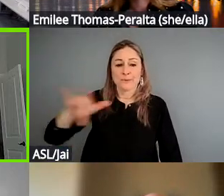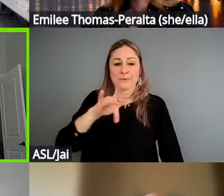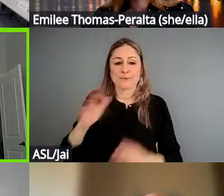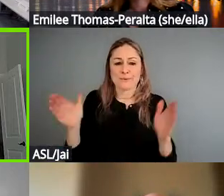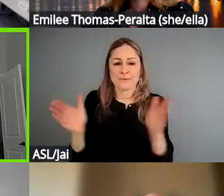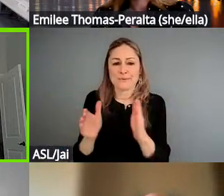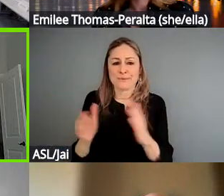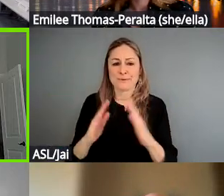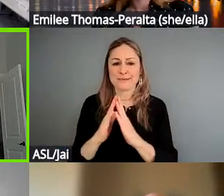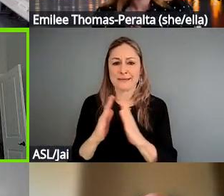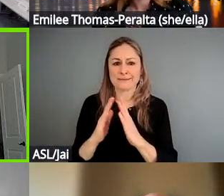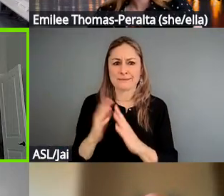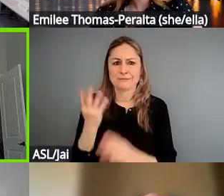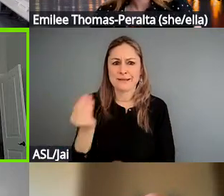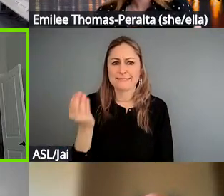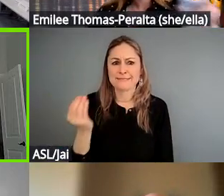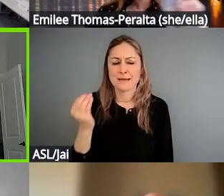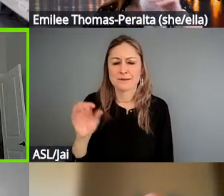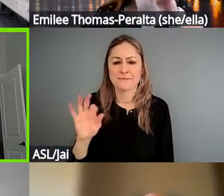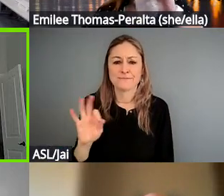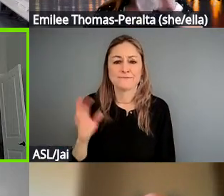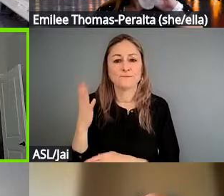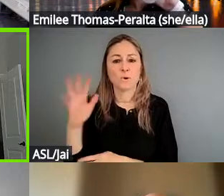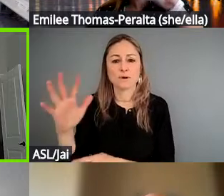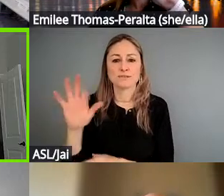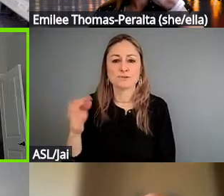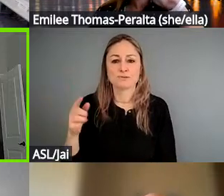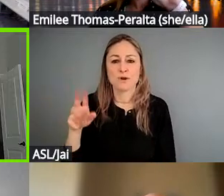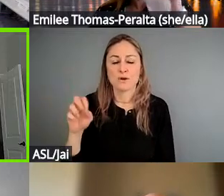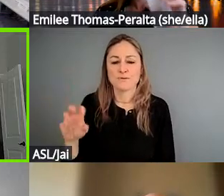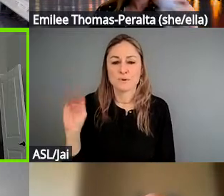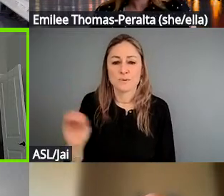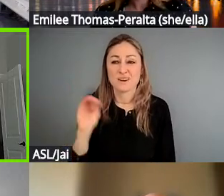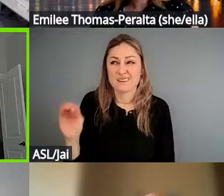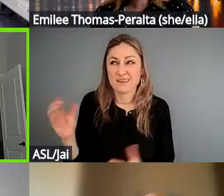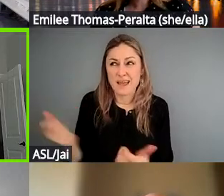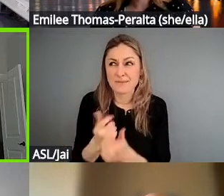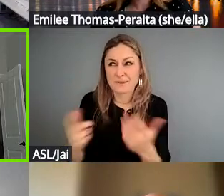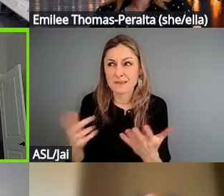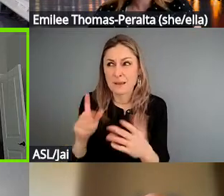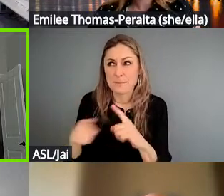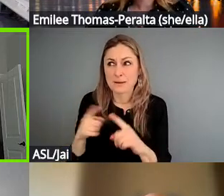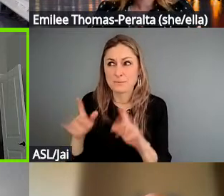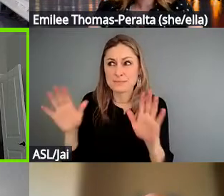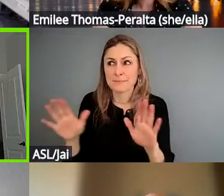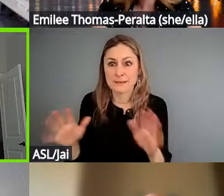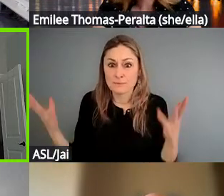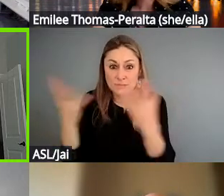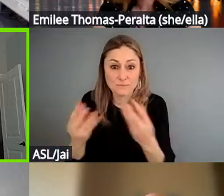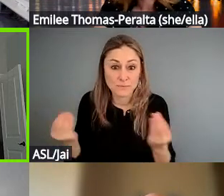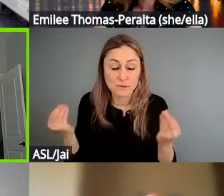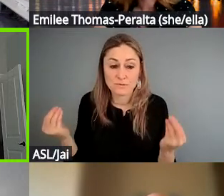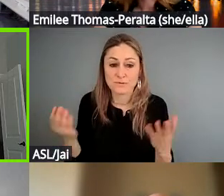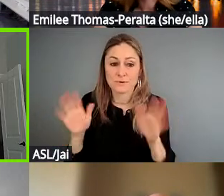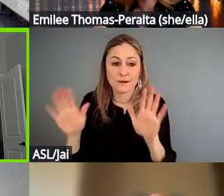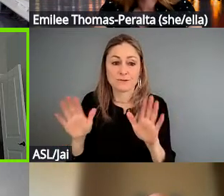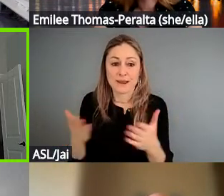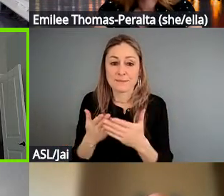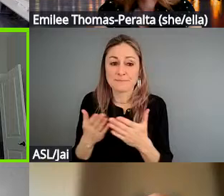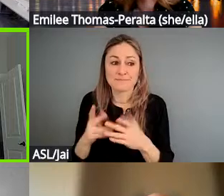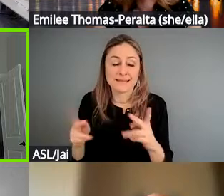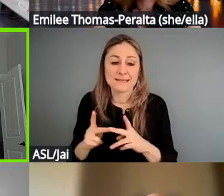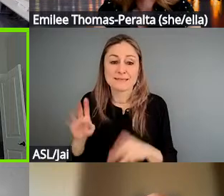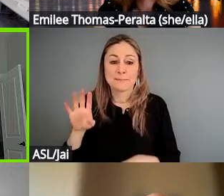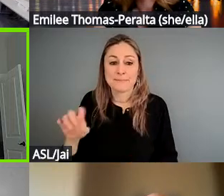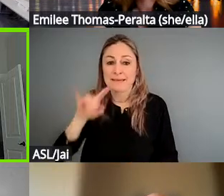Forest Grove, Oregon. And everything about it was amazing. It was beautiful. Just a great place to be a kid. I don't